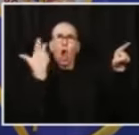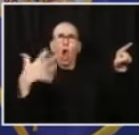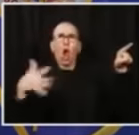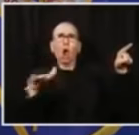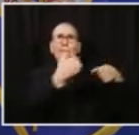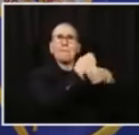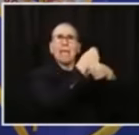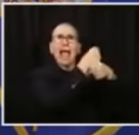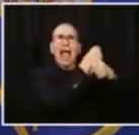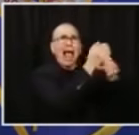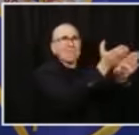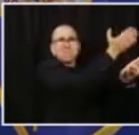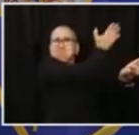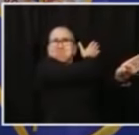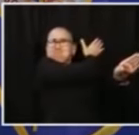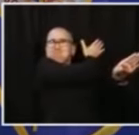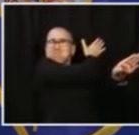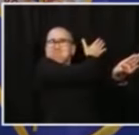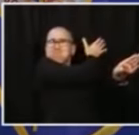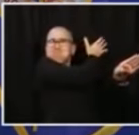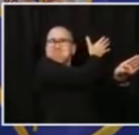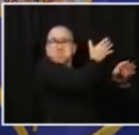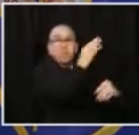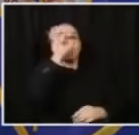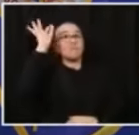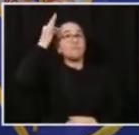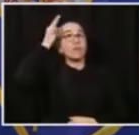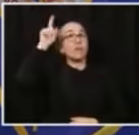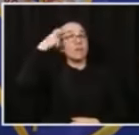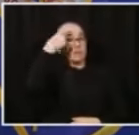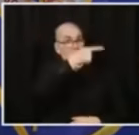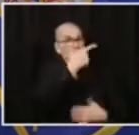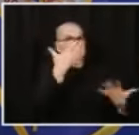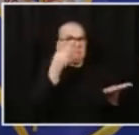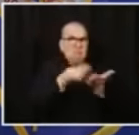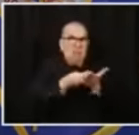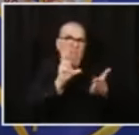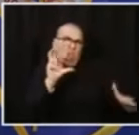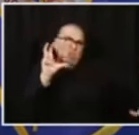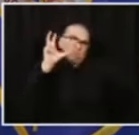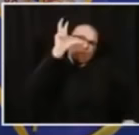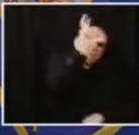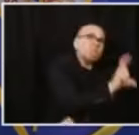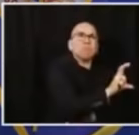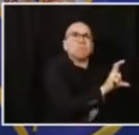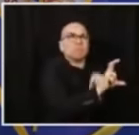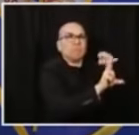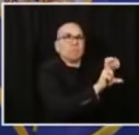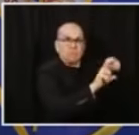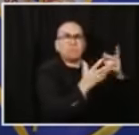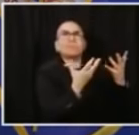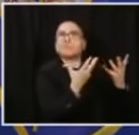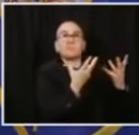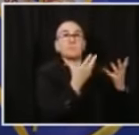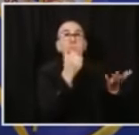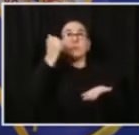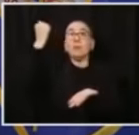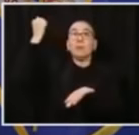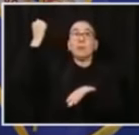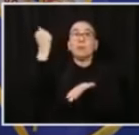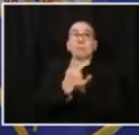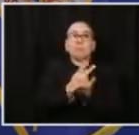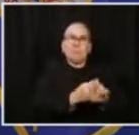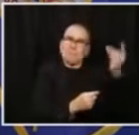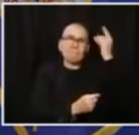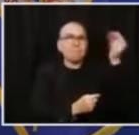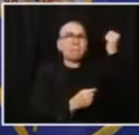The federal government funded this, and what it meant was the vaccine could be ready right away, and we didn't have to wait for manufacturing